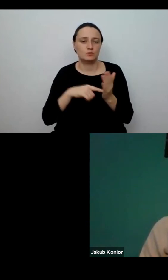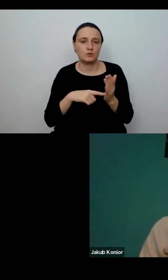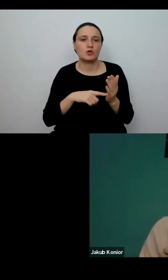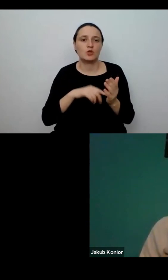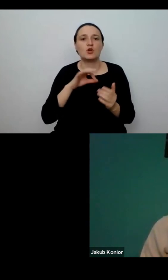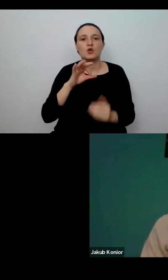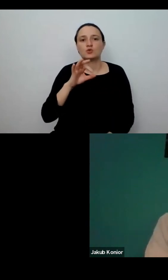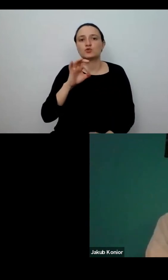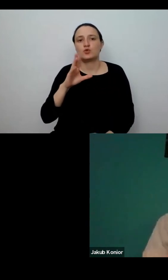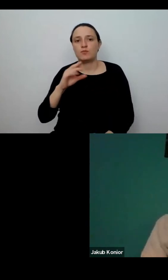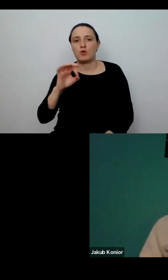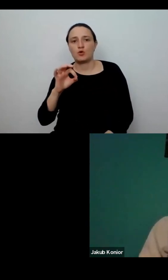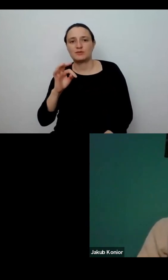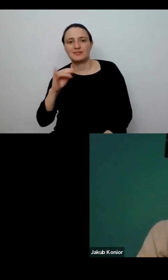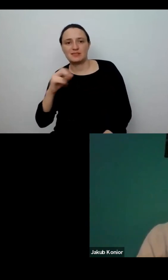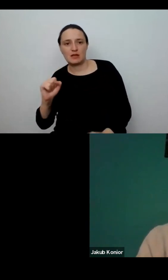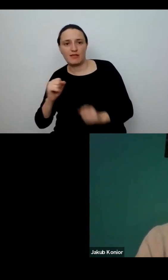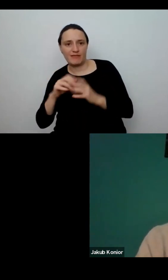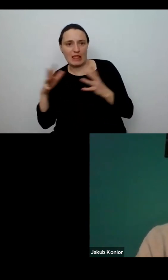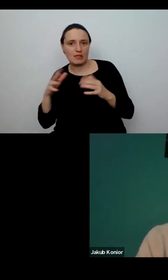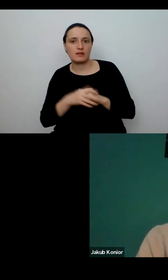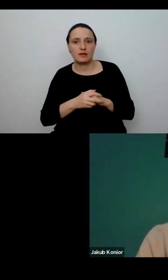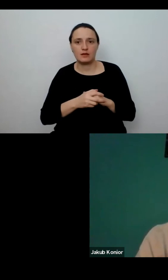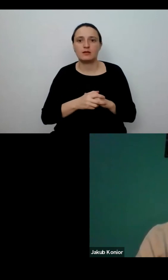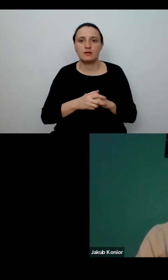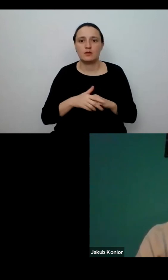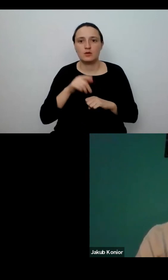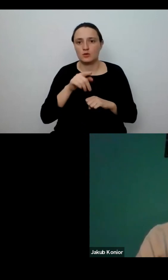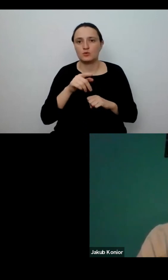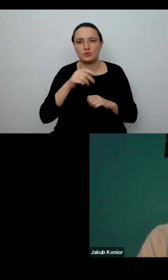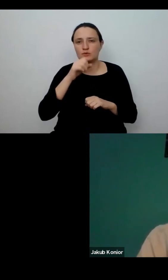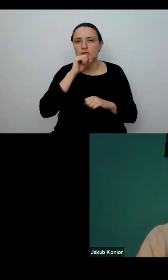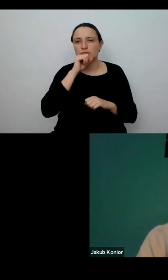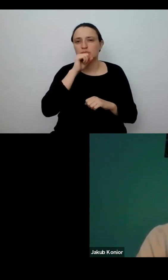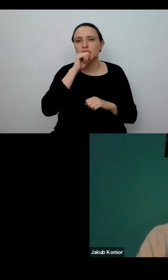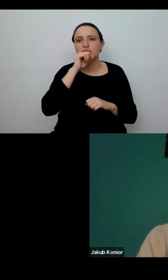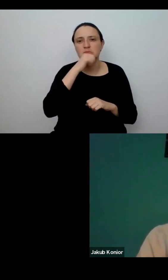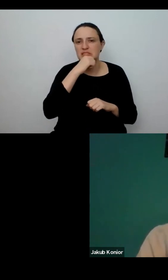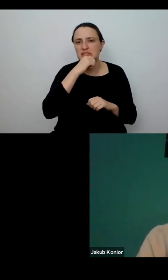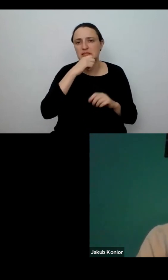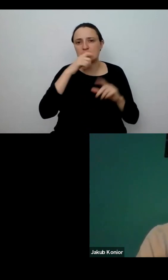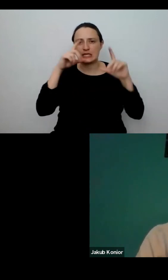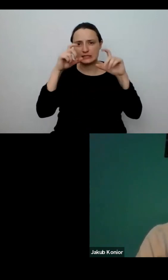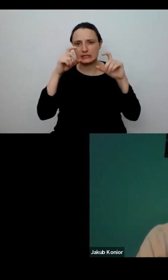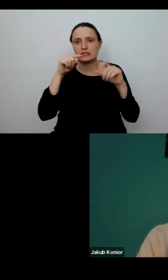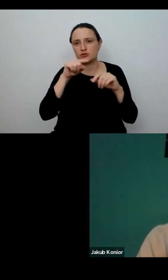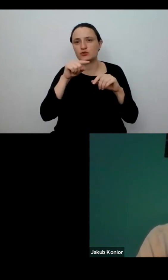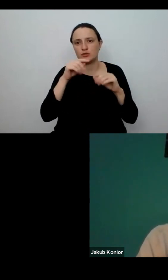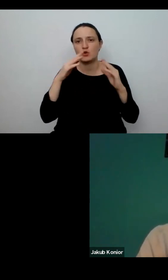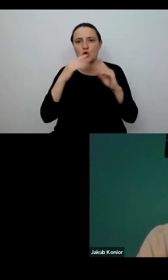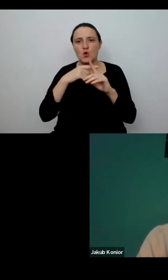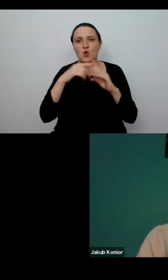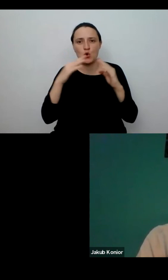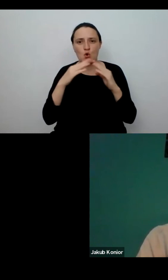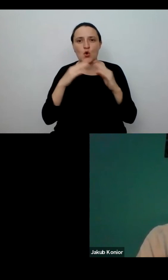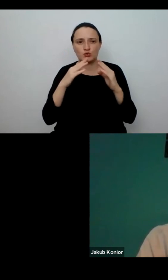was being illuminated for the entire night, so there was that big point. Yeah, more light